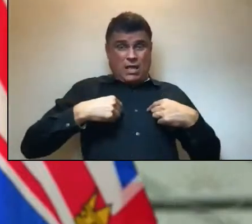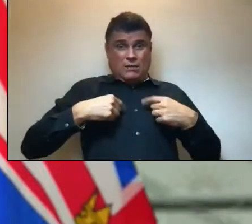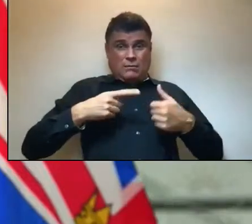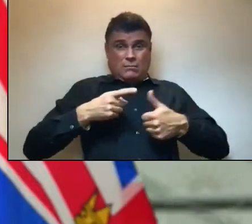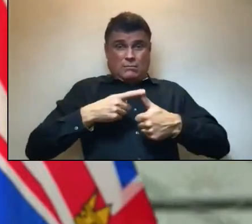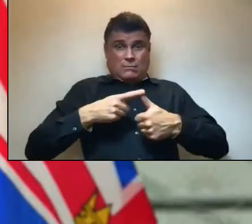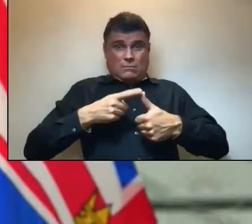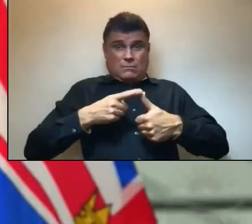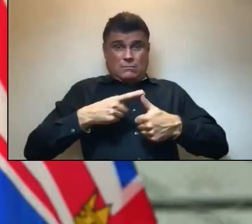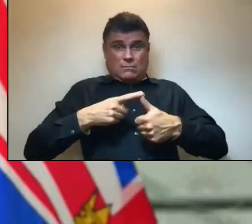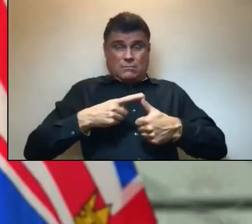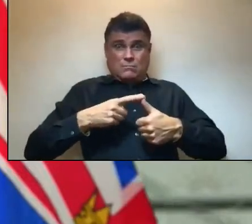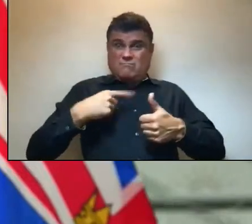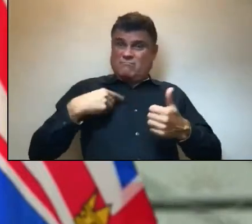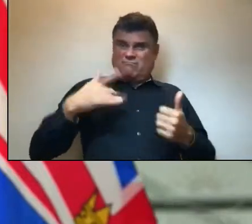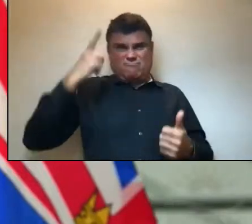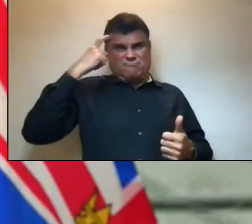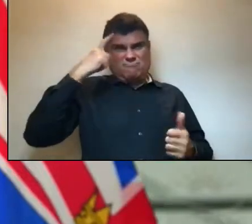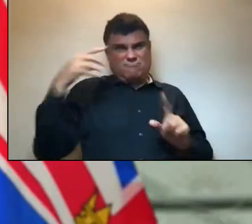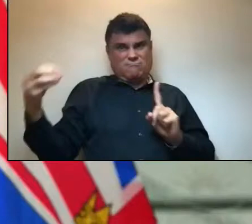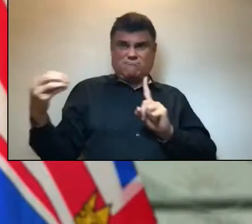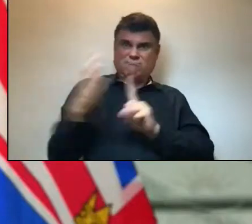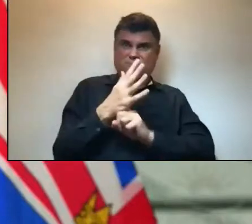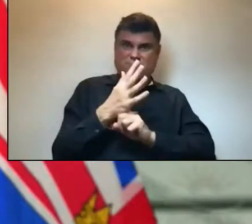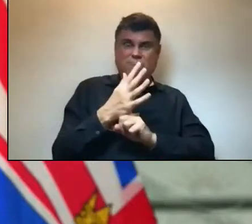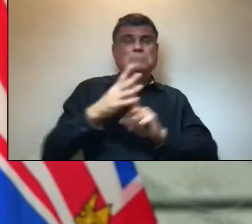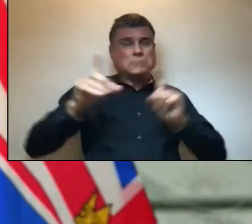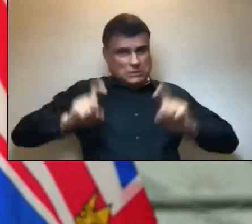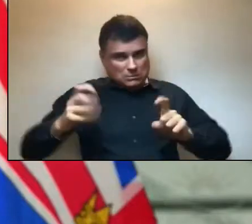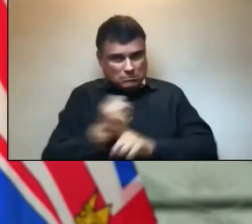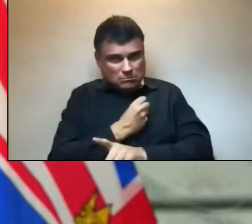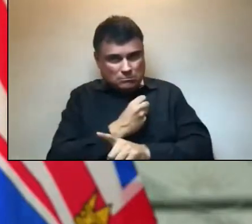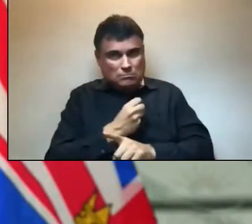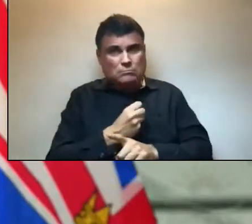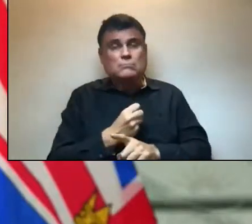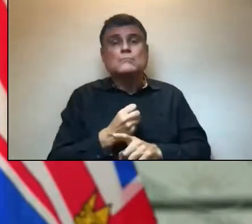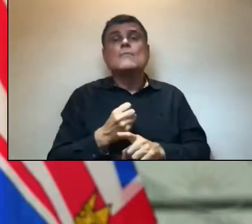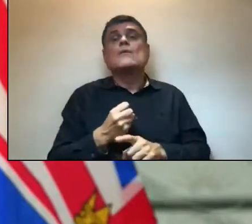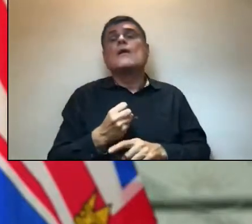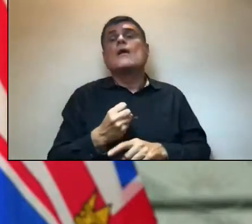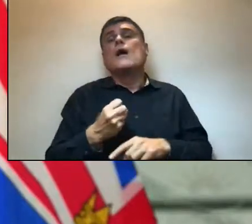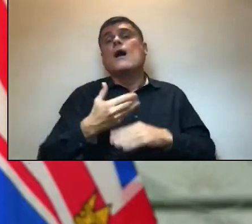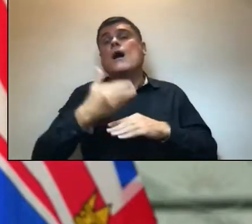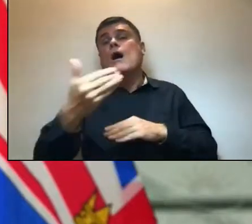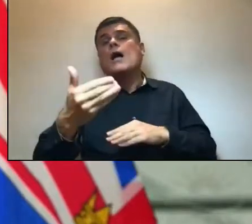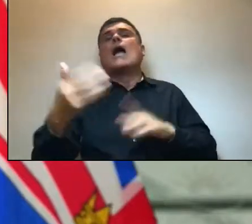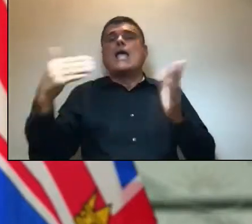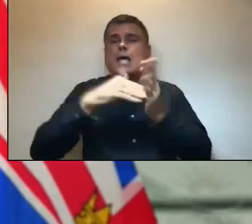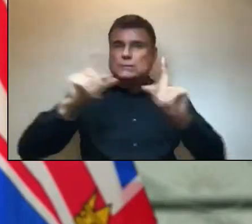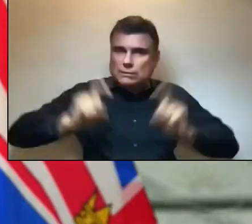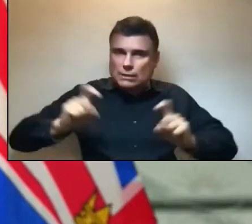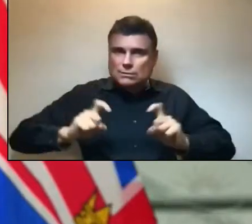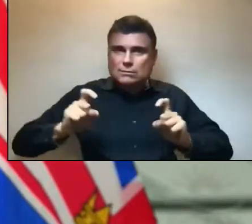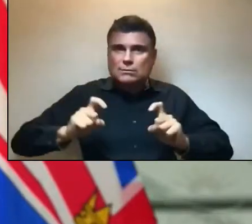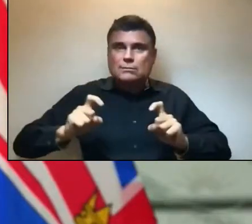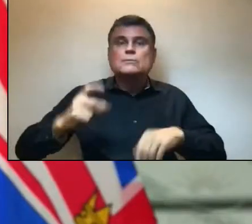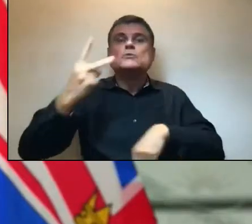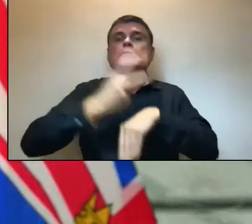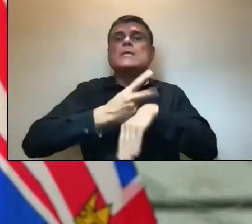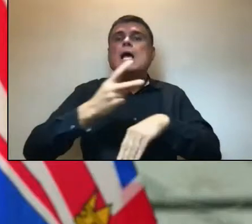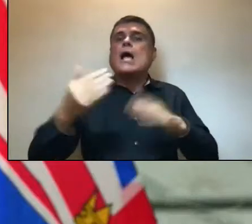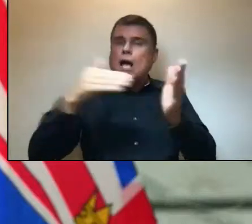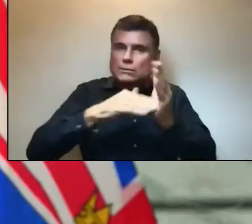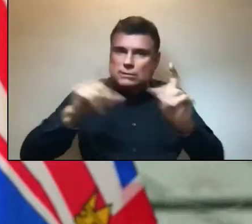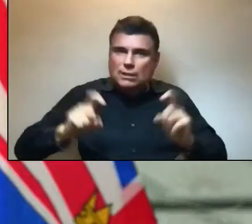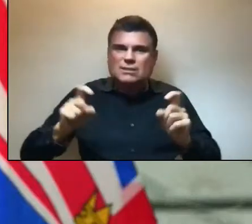an exposure, for example. So those are the types of situations we've been looking at. When we get the test